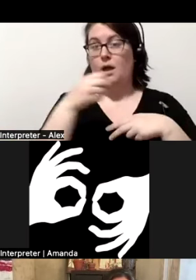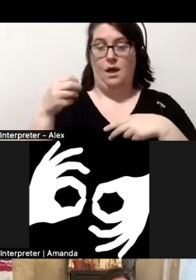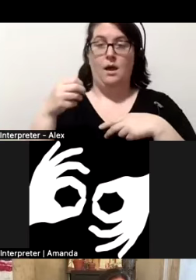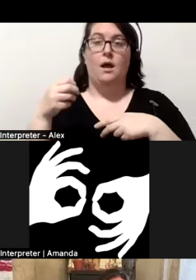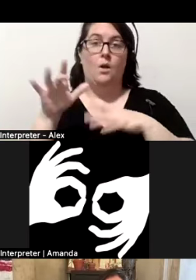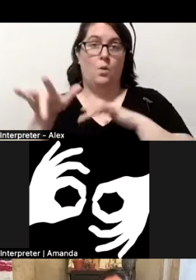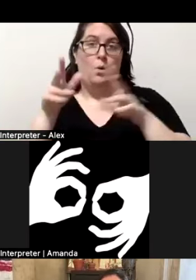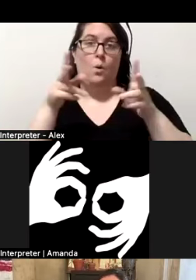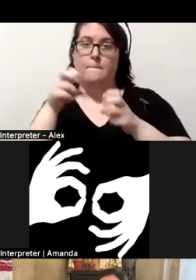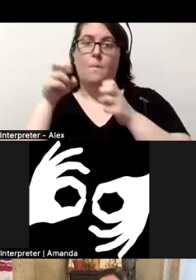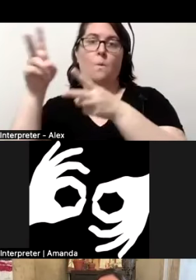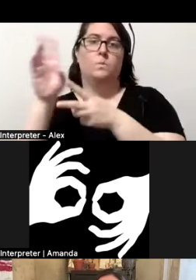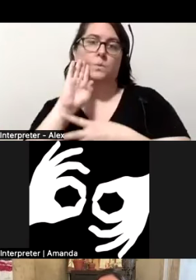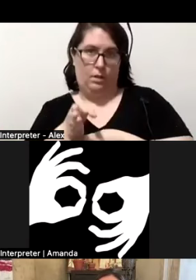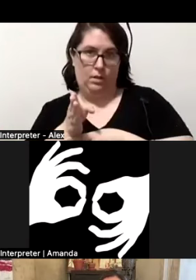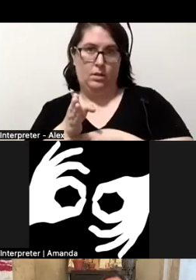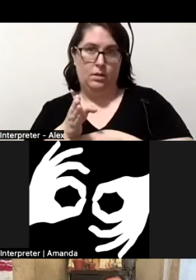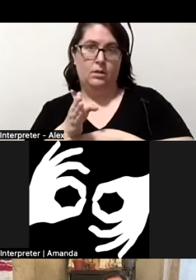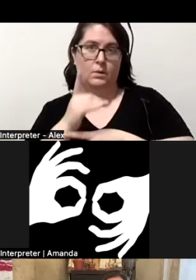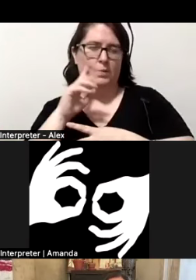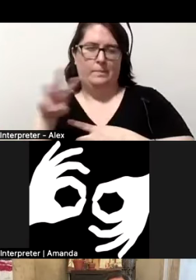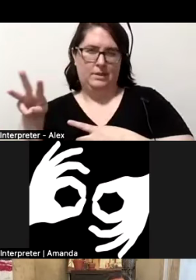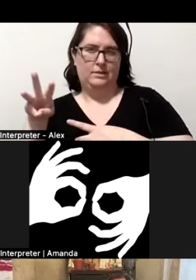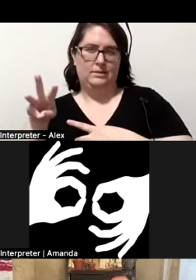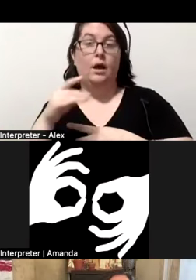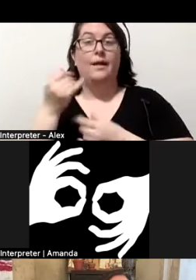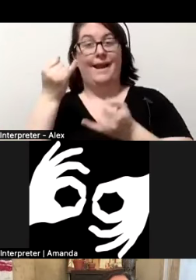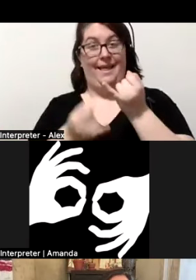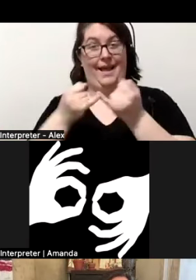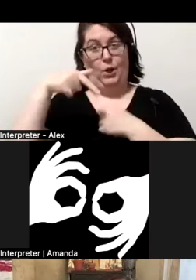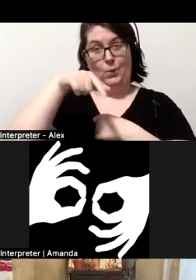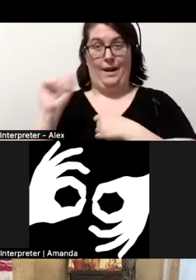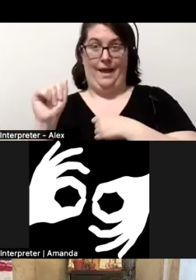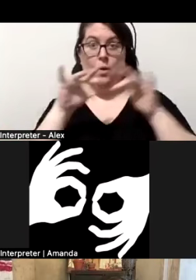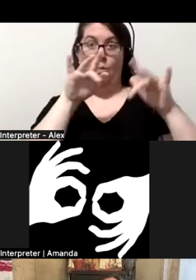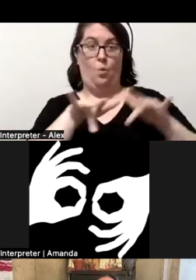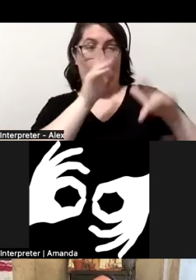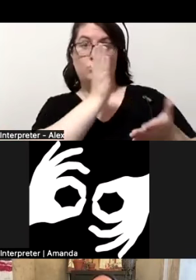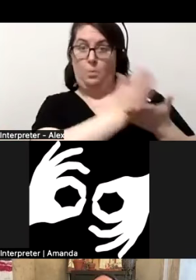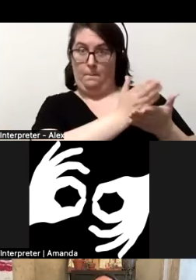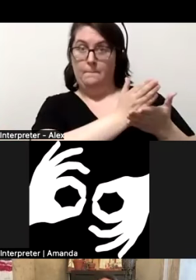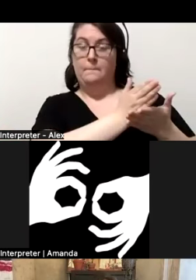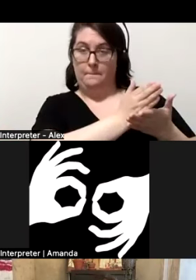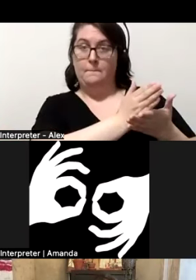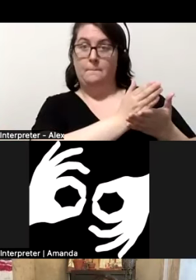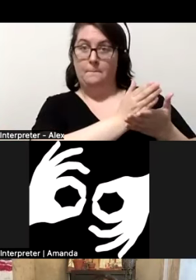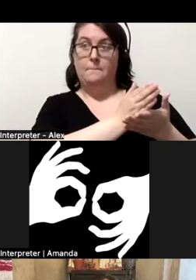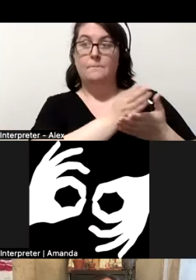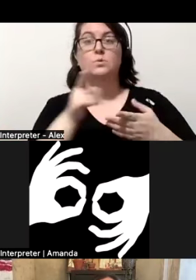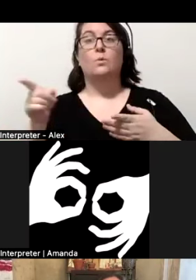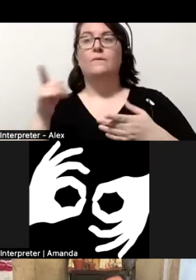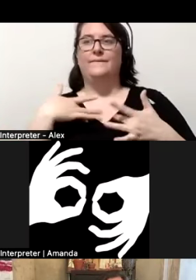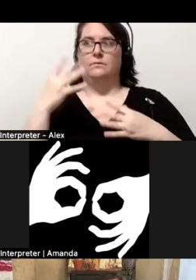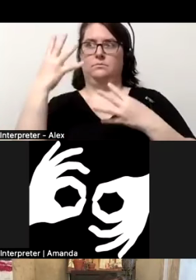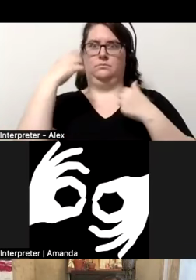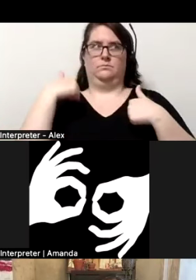the recording of this session. And then when we get to the Q&A portion, we're going to turn the recording off so that you can ask your